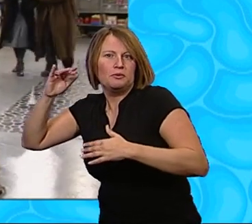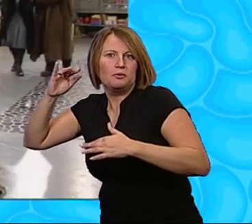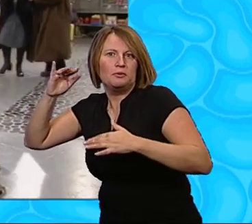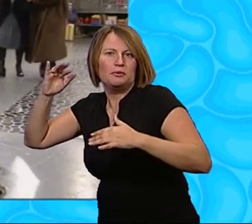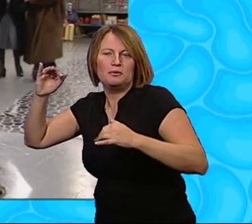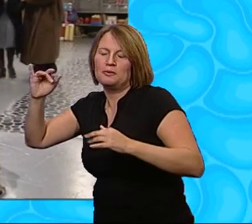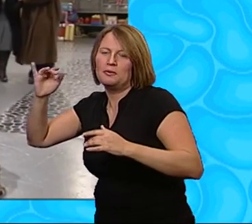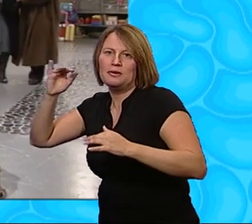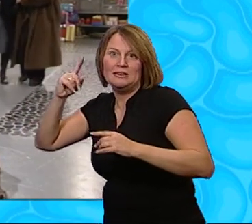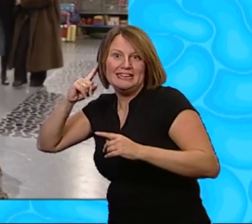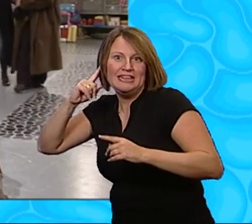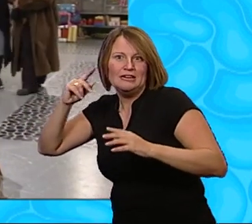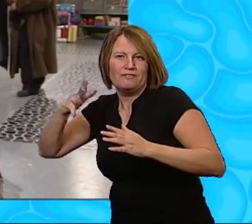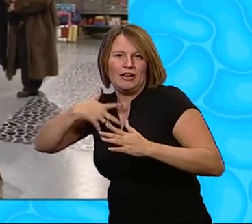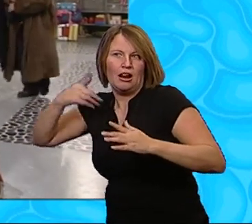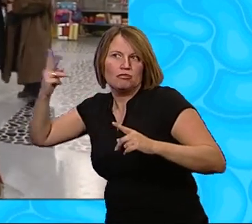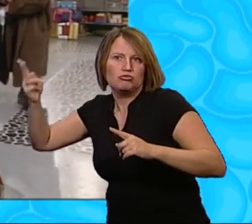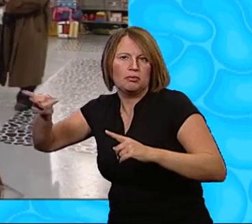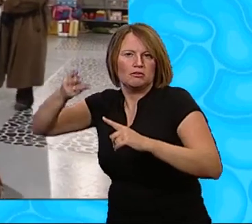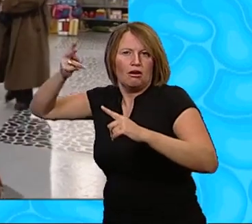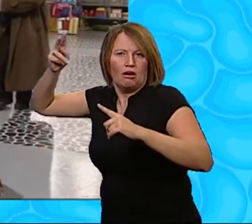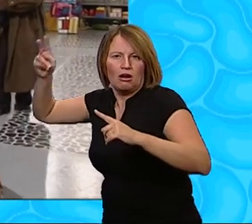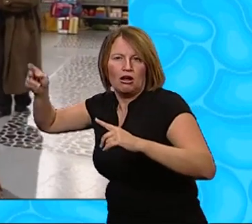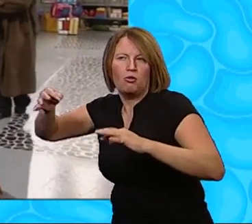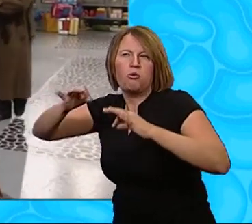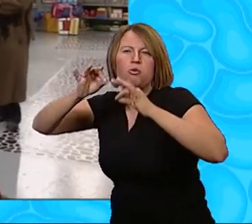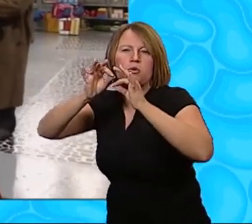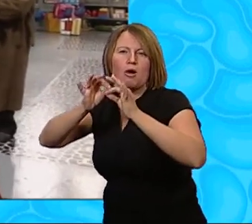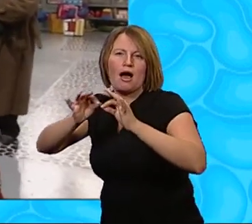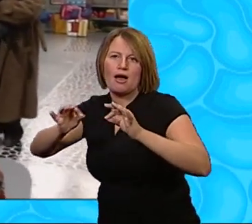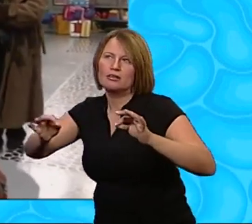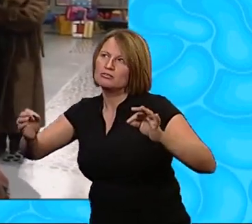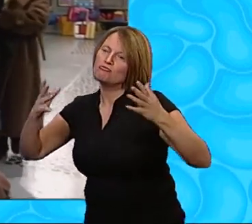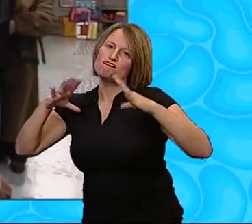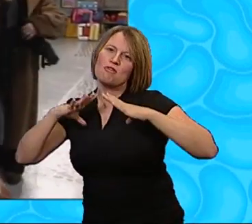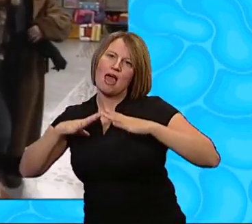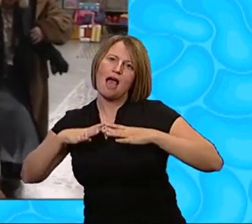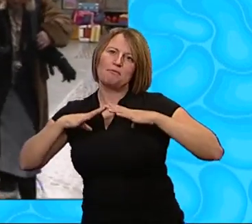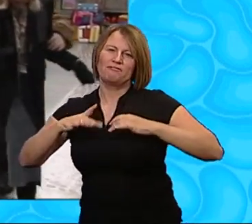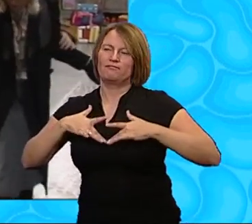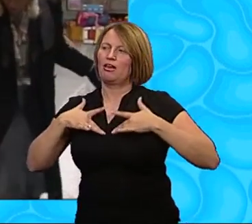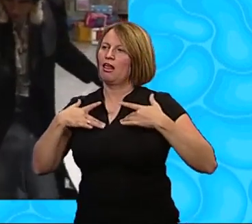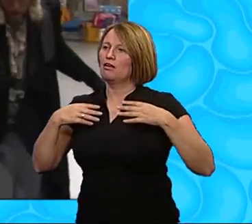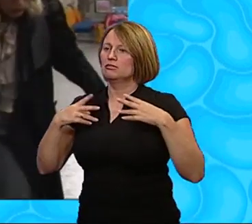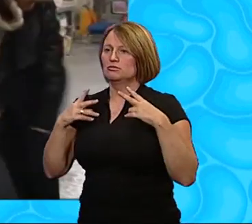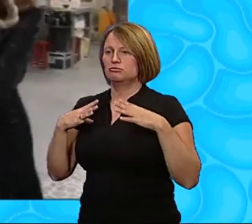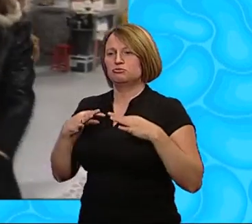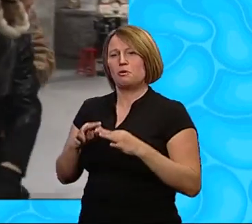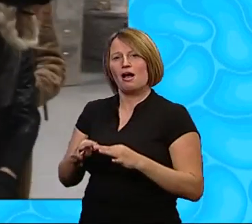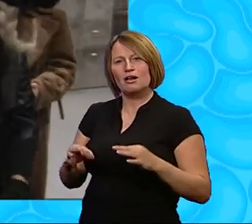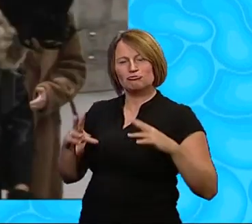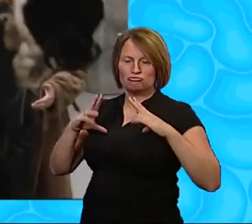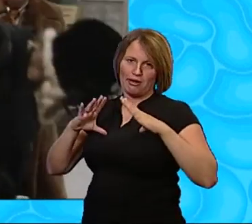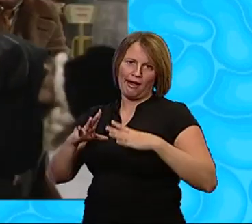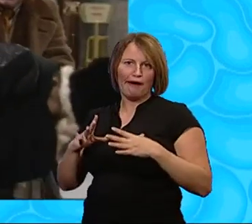Something that repeats and repeats And is quiet and relaxed to make you feel quiet and relaxed